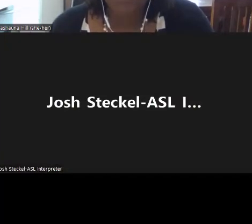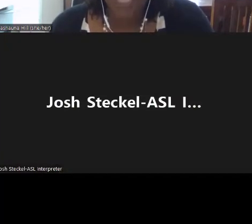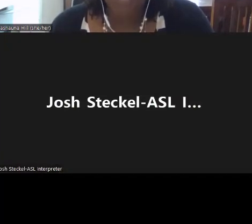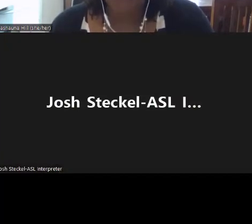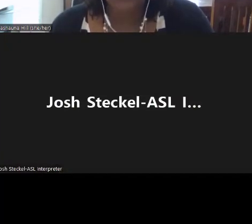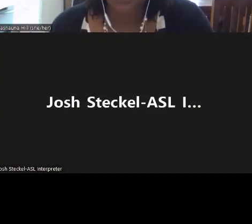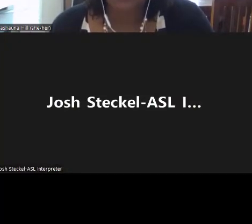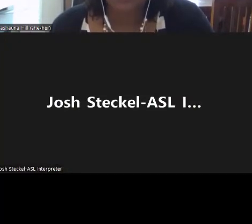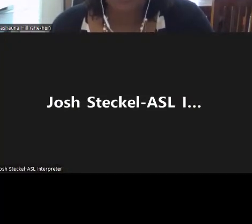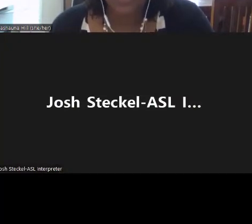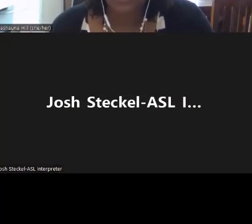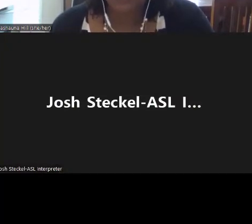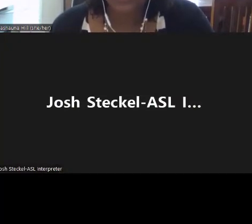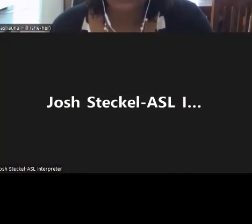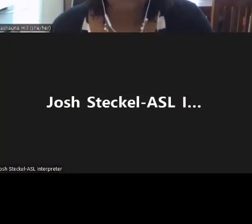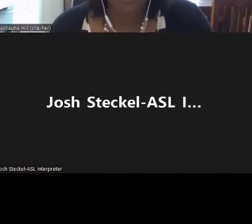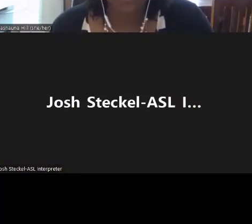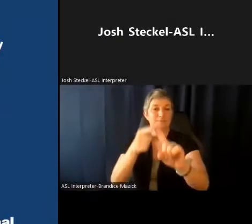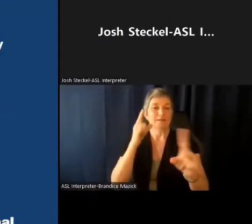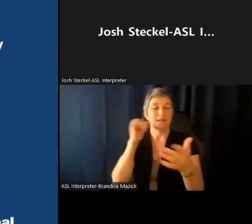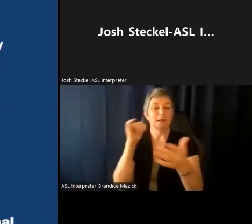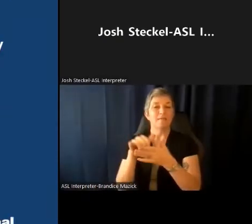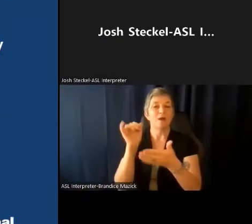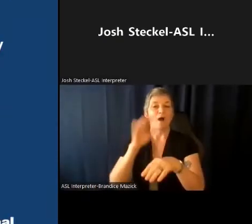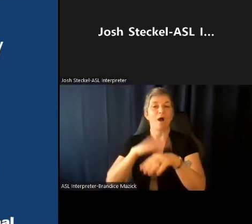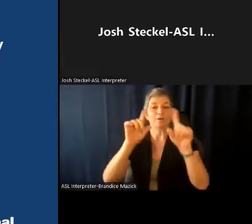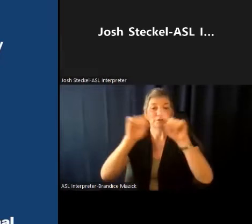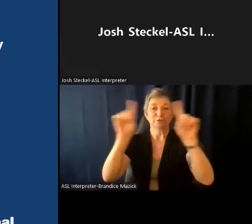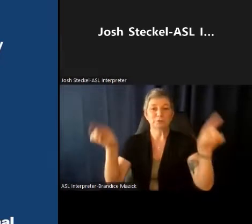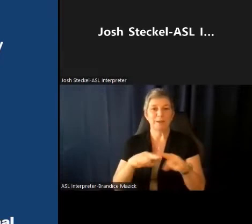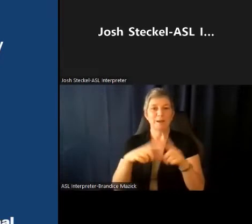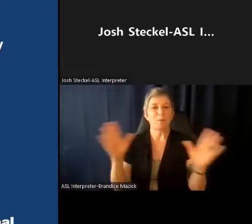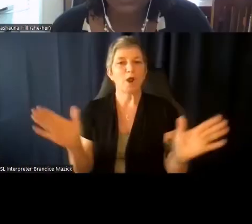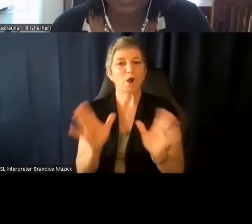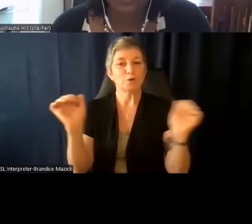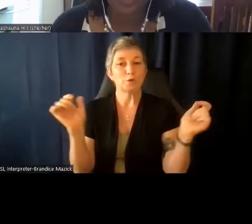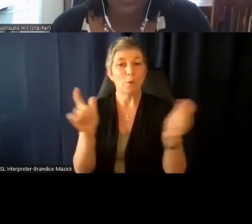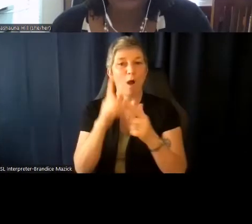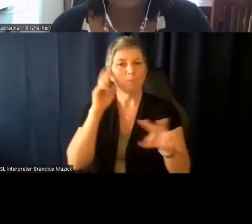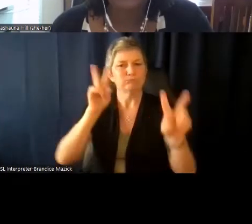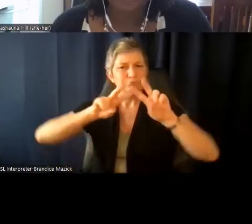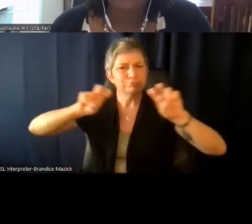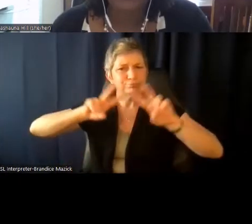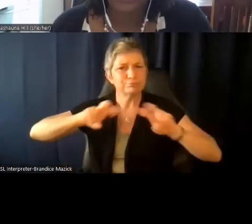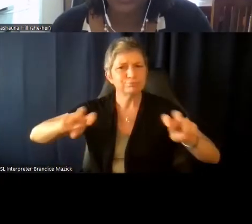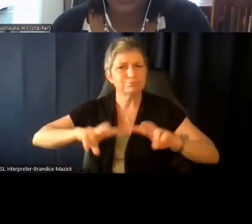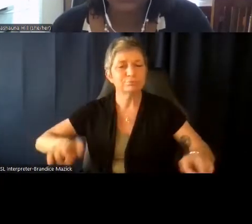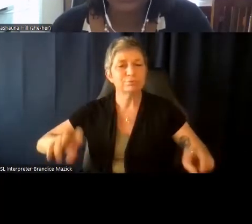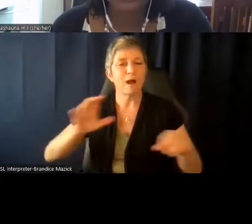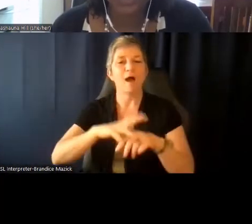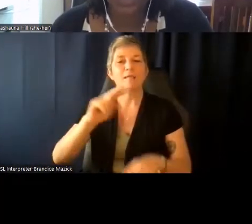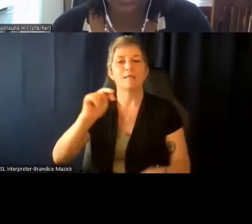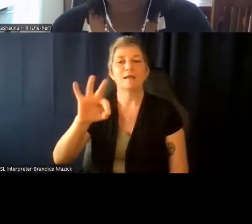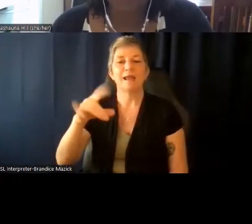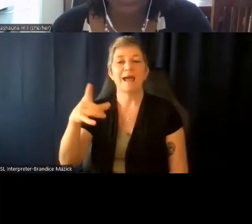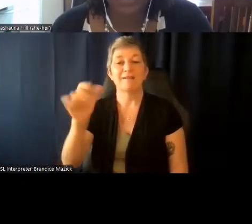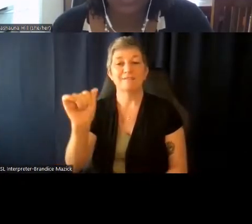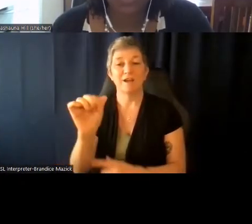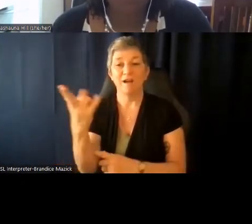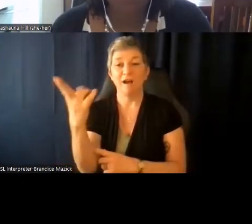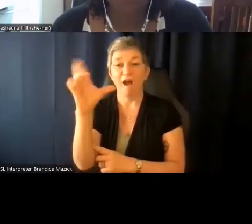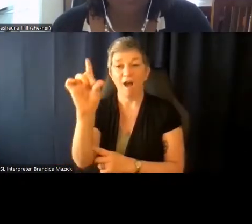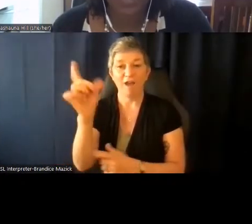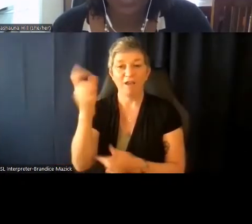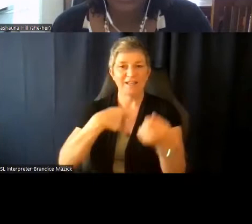screen, and we also encourage you all to take a look at them in further detail on the NAFTA HUD Exchange